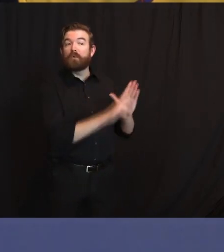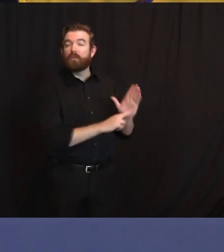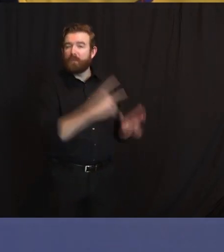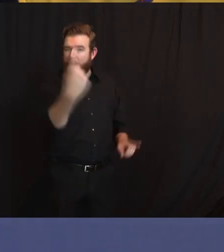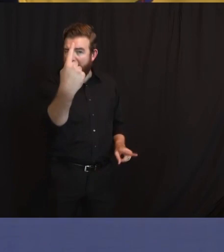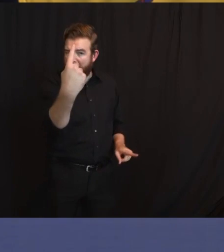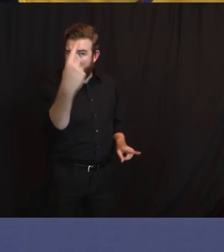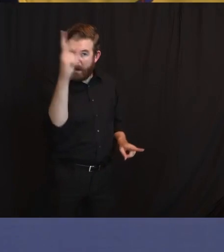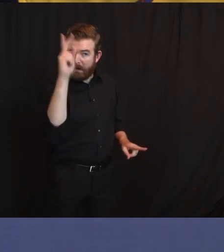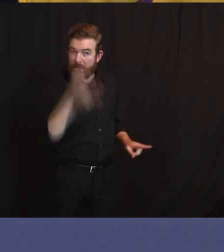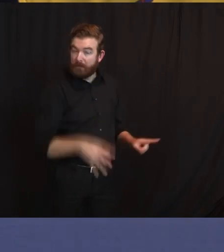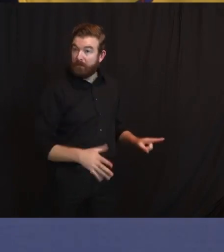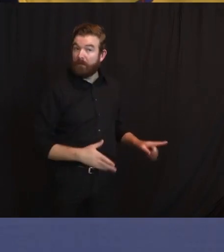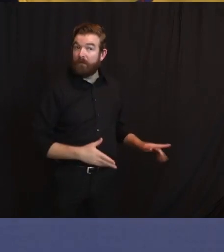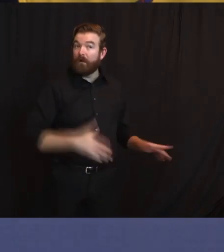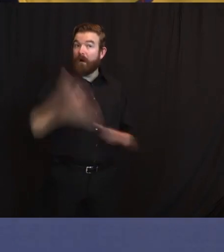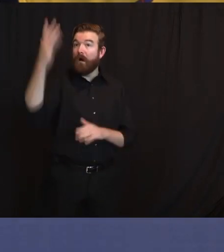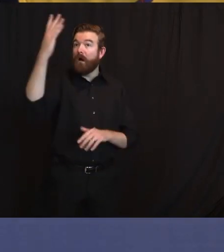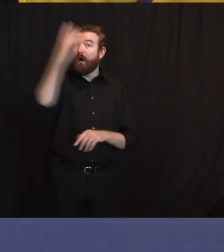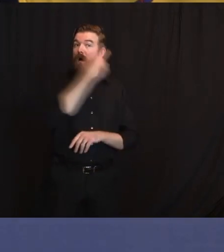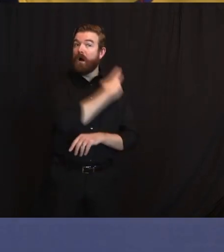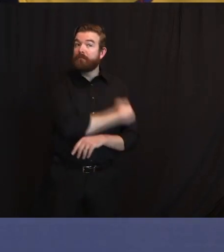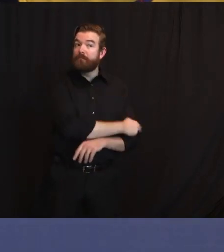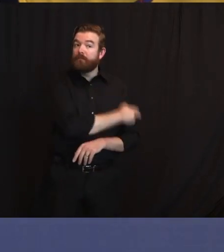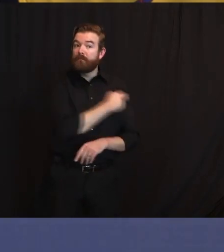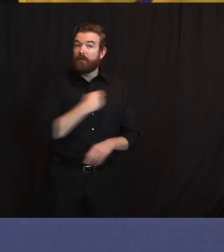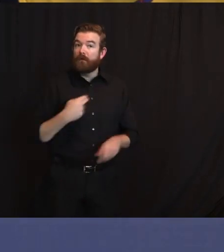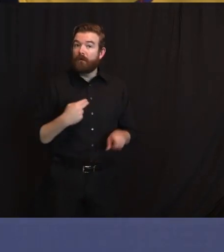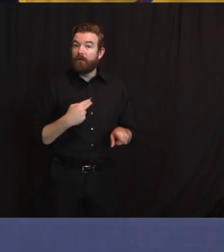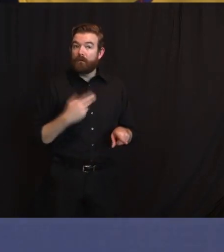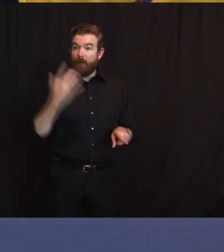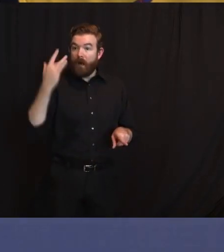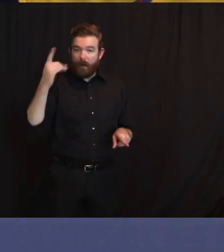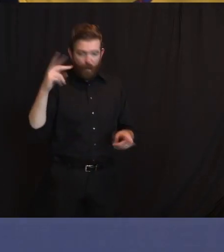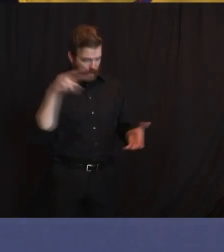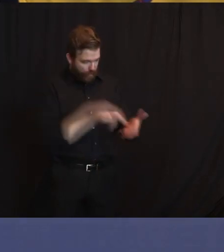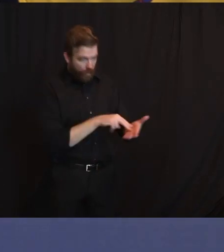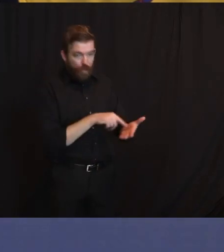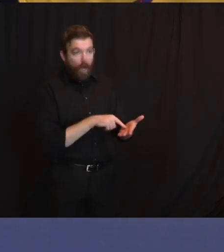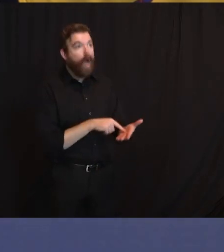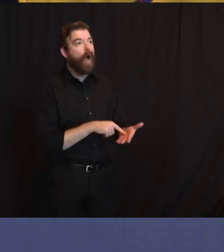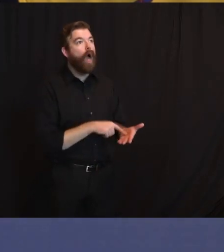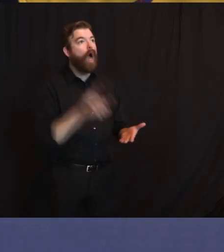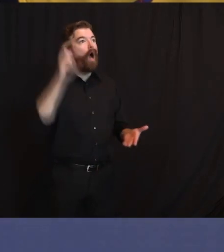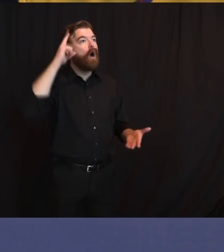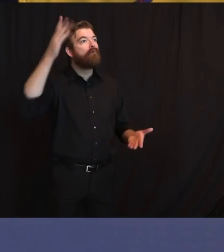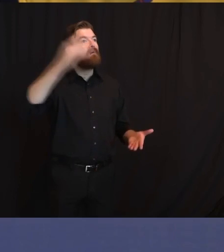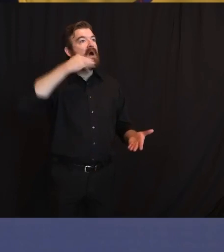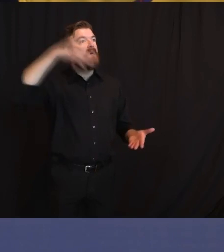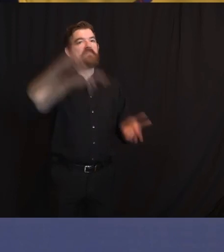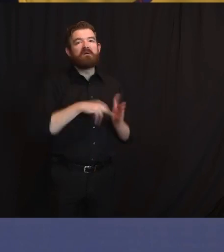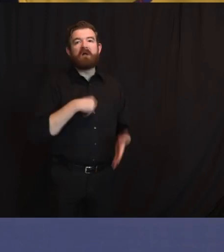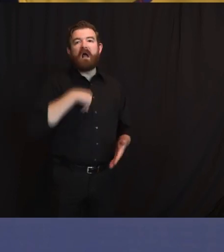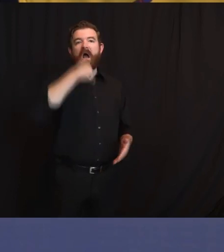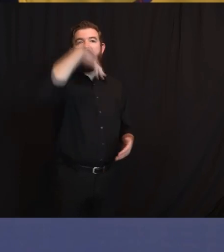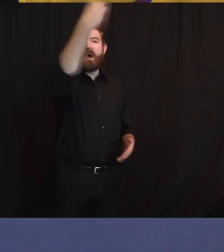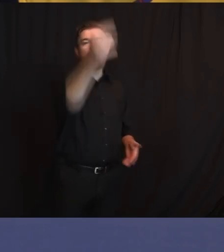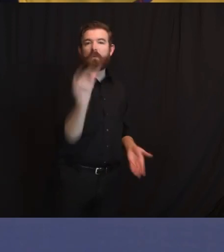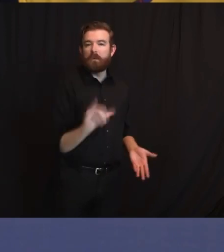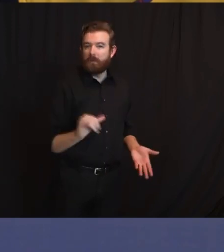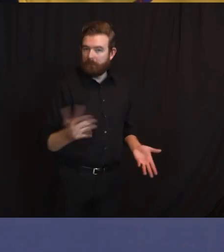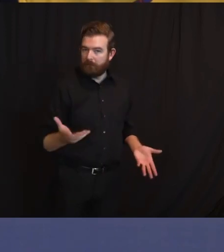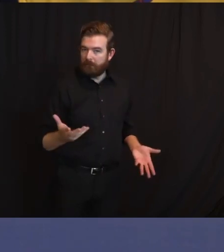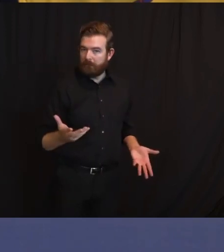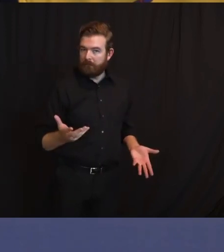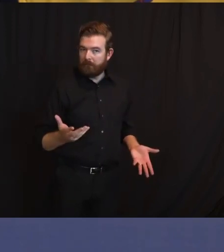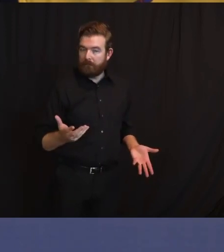as a result of that, or God forbid, as Julia has lived through, someone's life is lost as a result of that because they